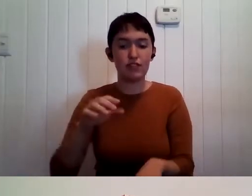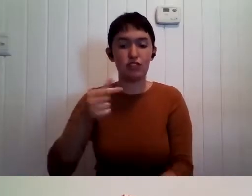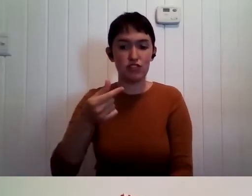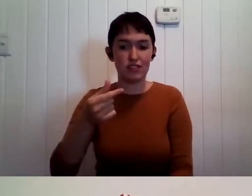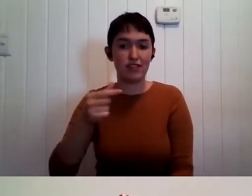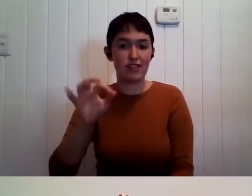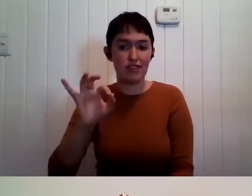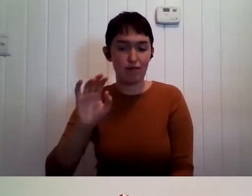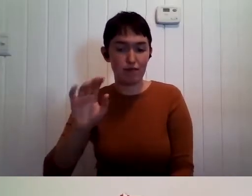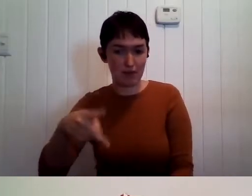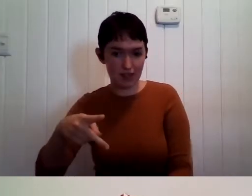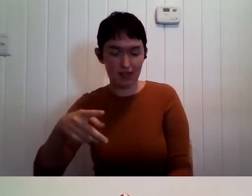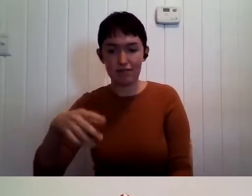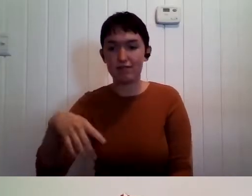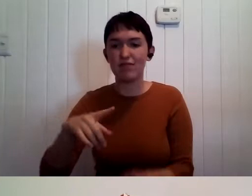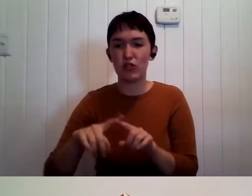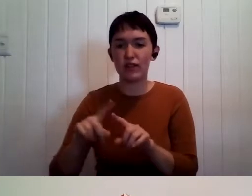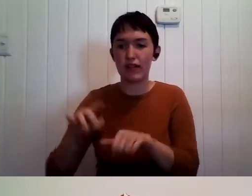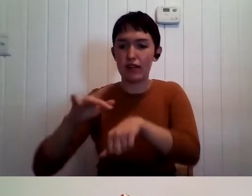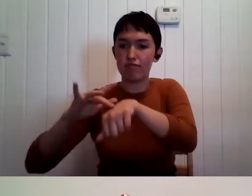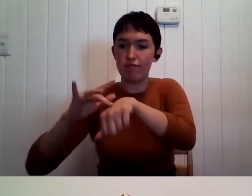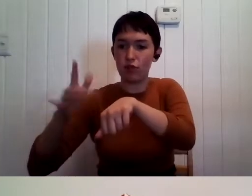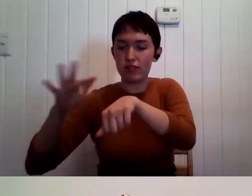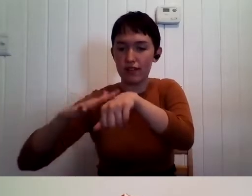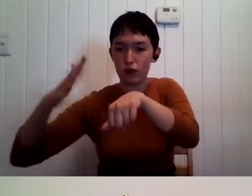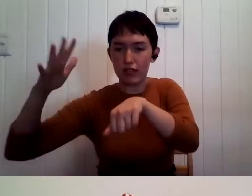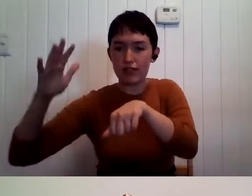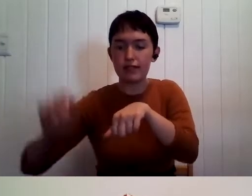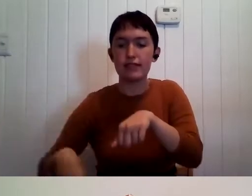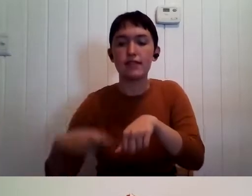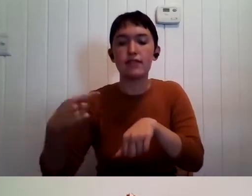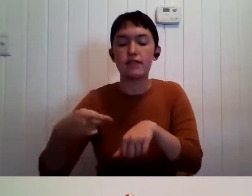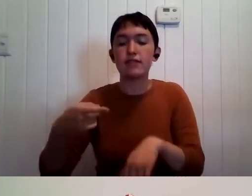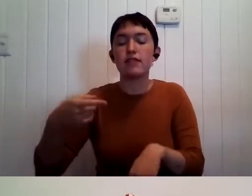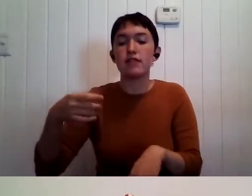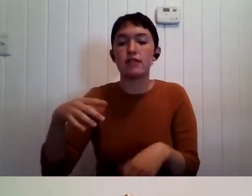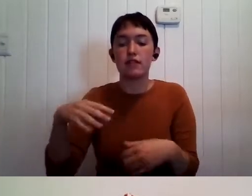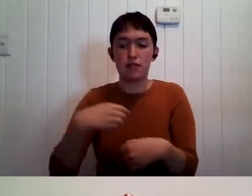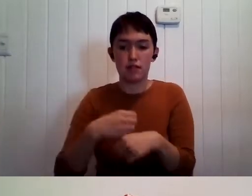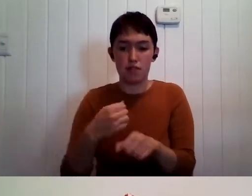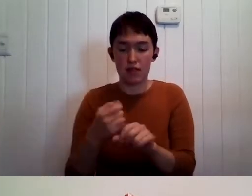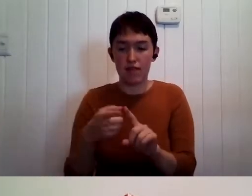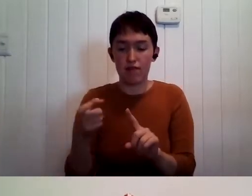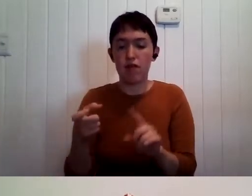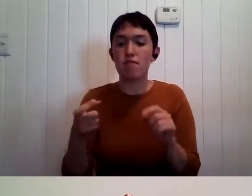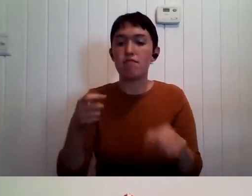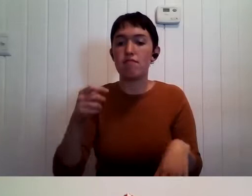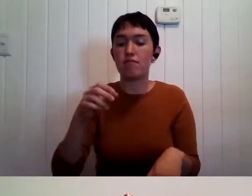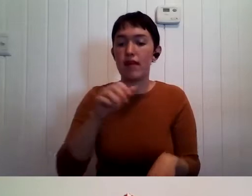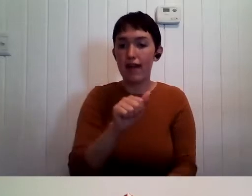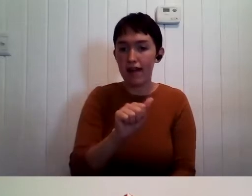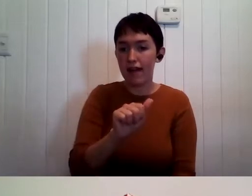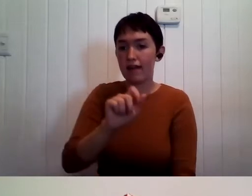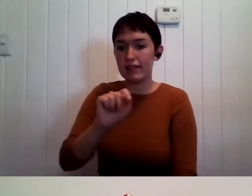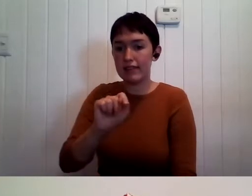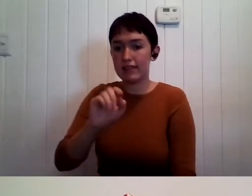read it. And it's because DNA is made of 4 main parts: an A, a T, a C, and a G. And so we label each of